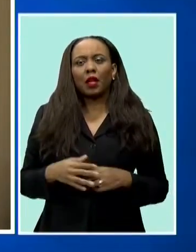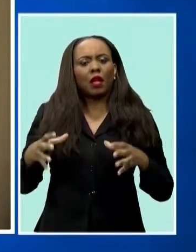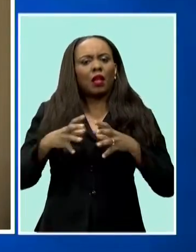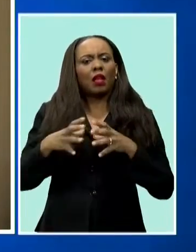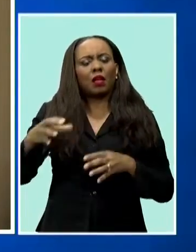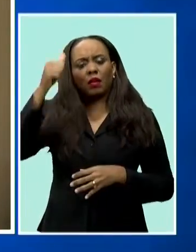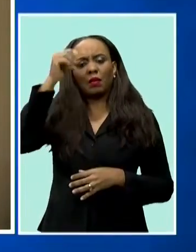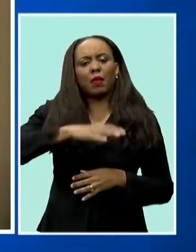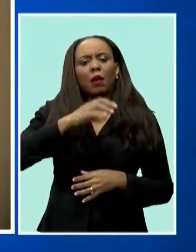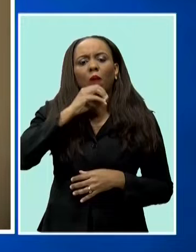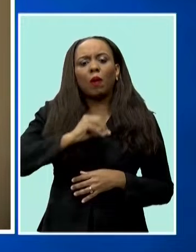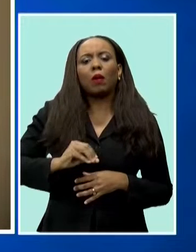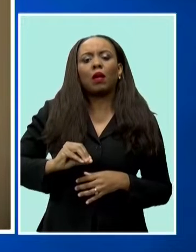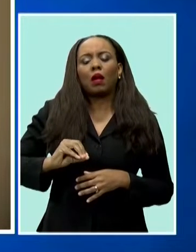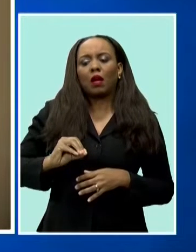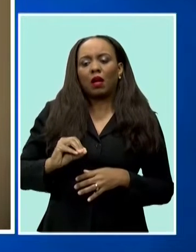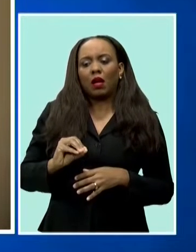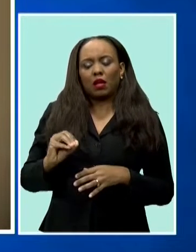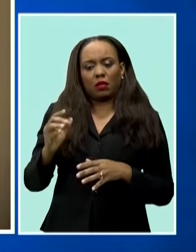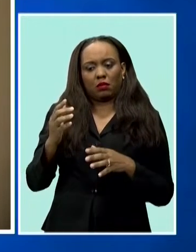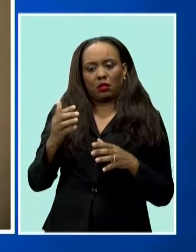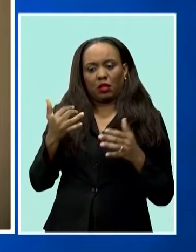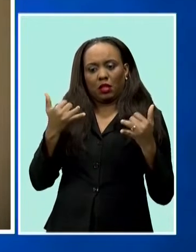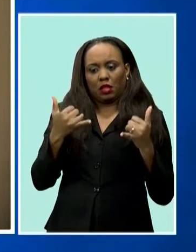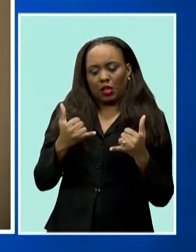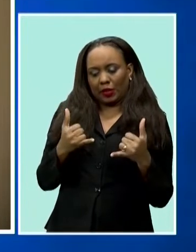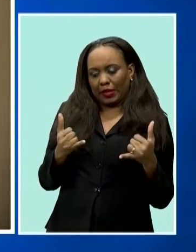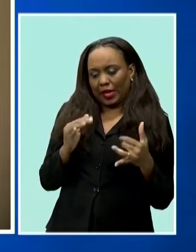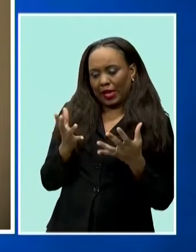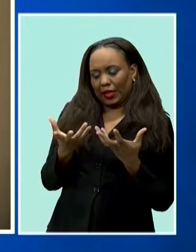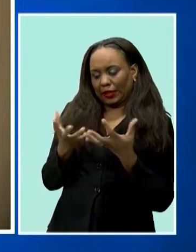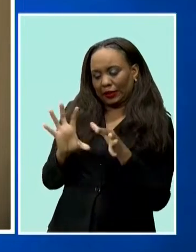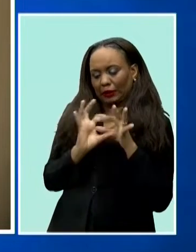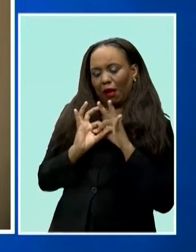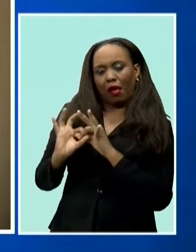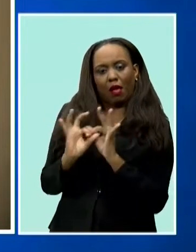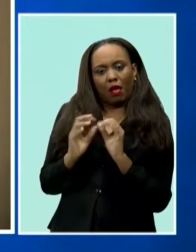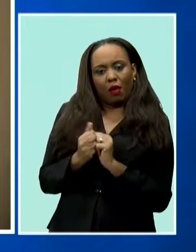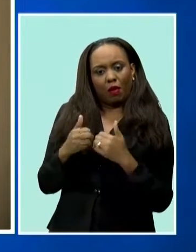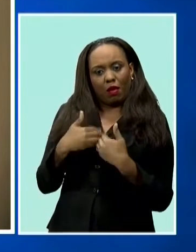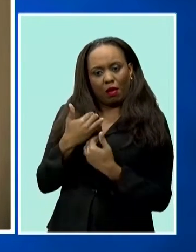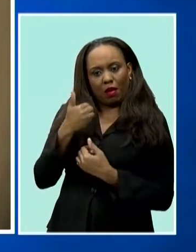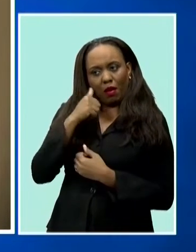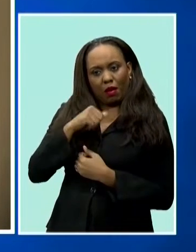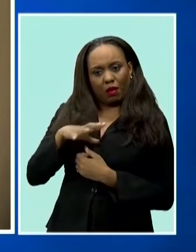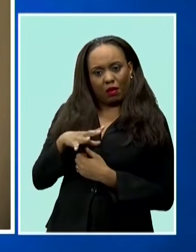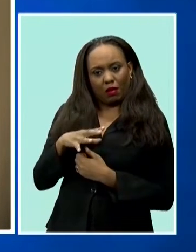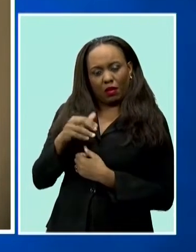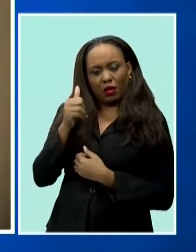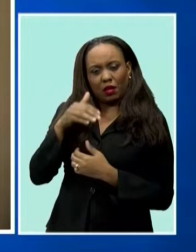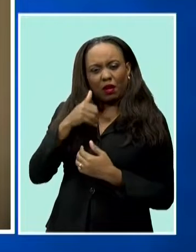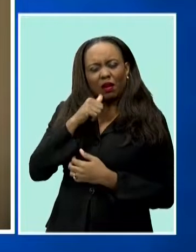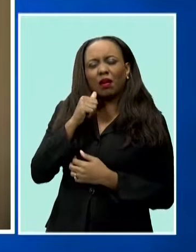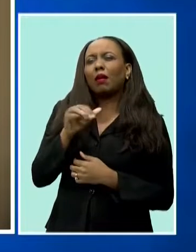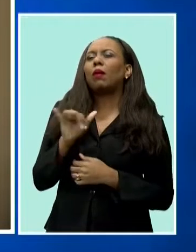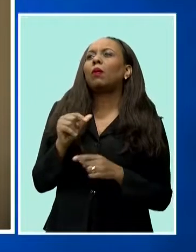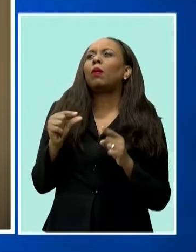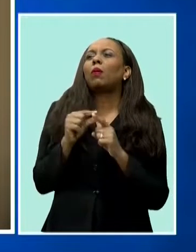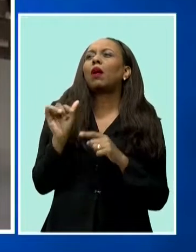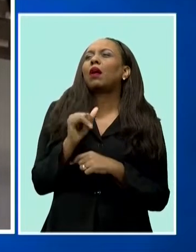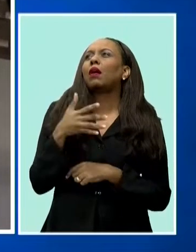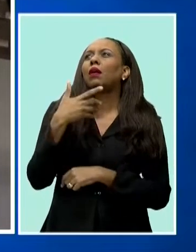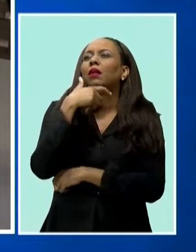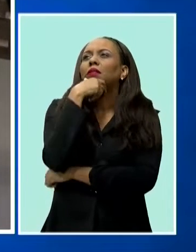men interacting with younger women. Now, the relationships are like, what was the word we used